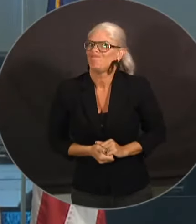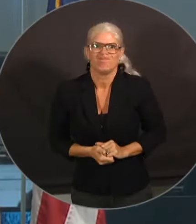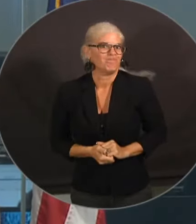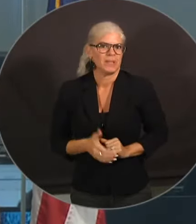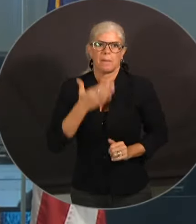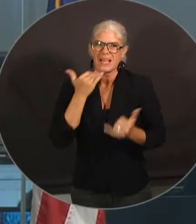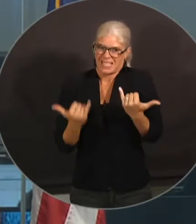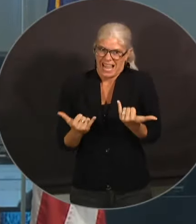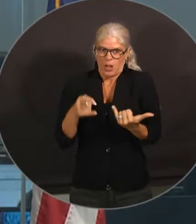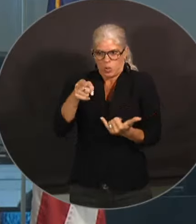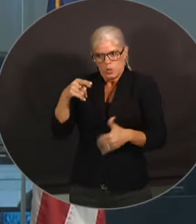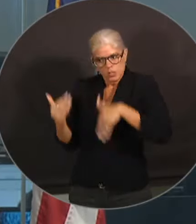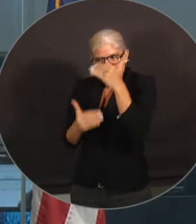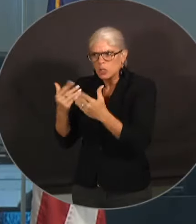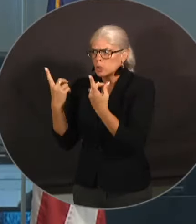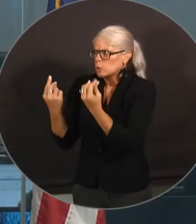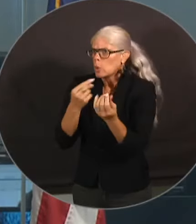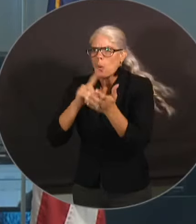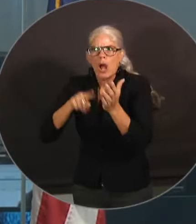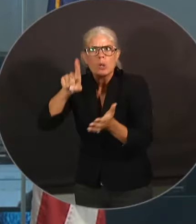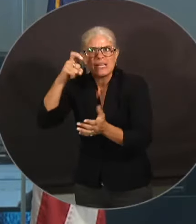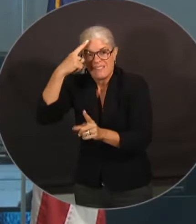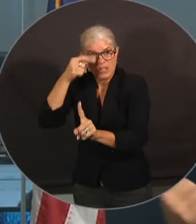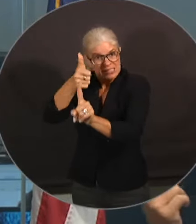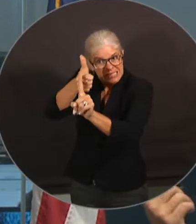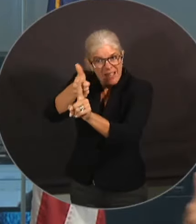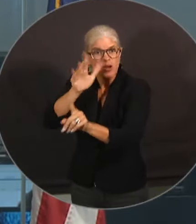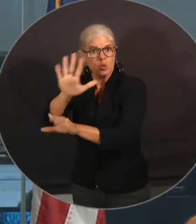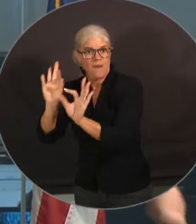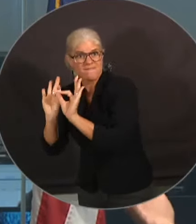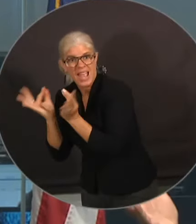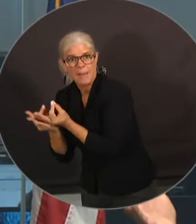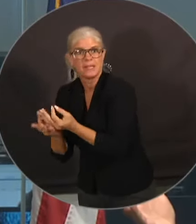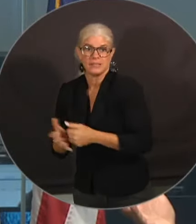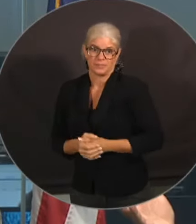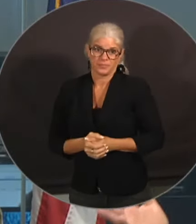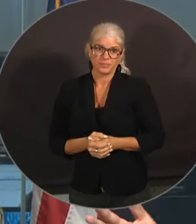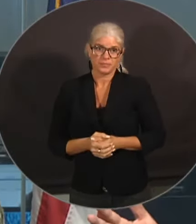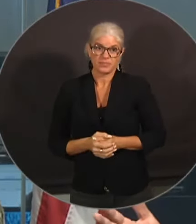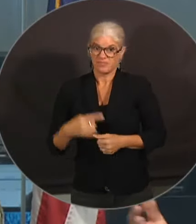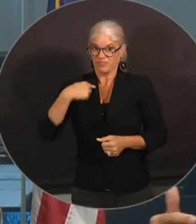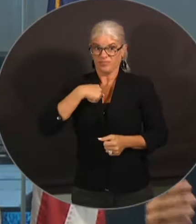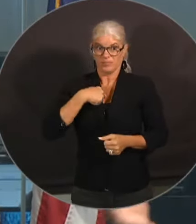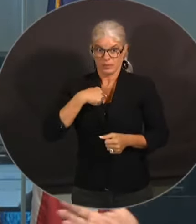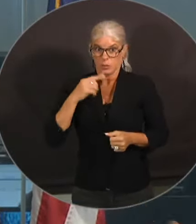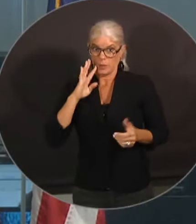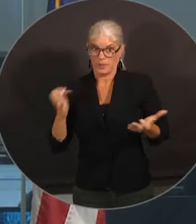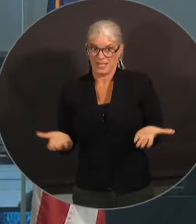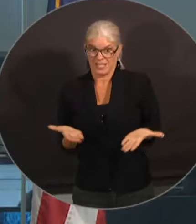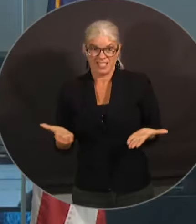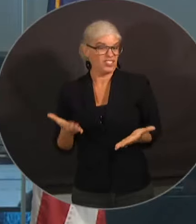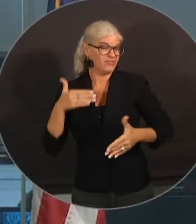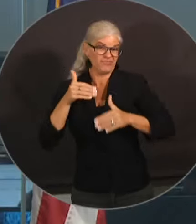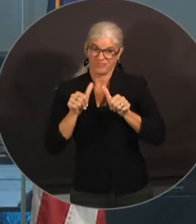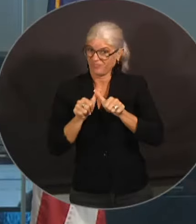you and your family. We're going to be here all through the storm, and we'll ride out the storm in the